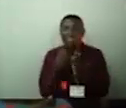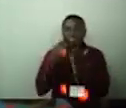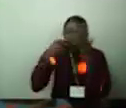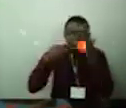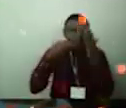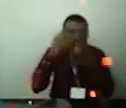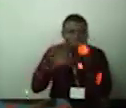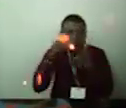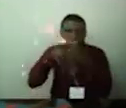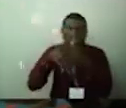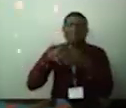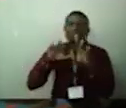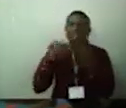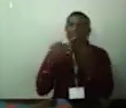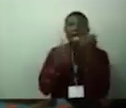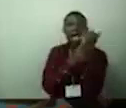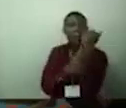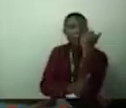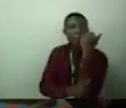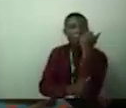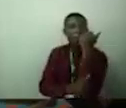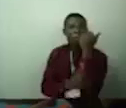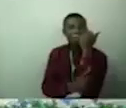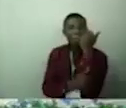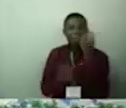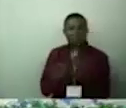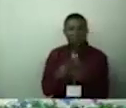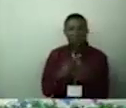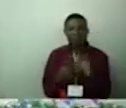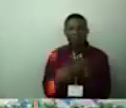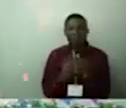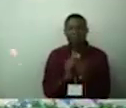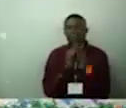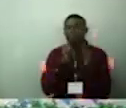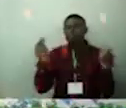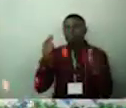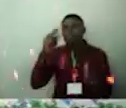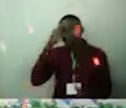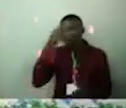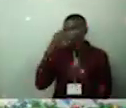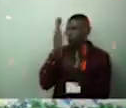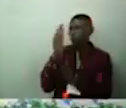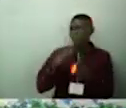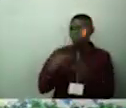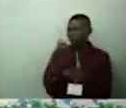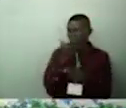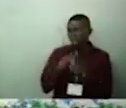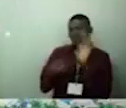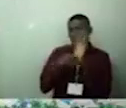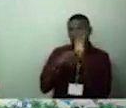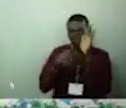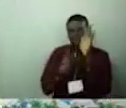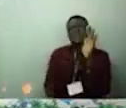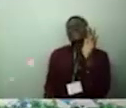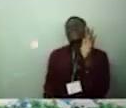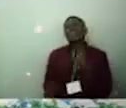in the family. Abraham, the first mention, you will see that he was a mighty God, a mighty man of God, but he had these mistakes.